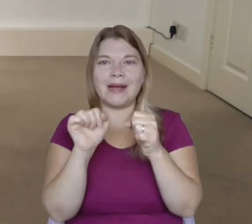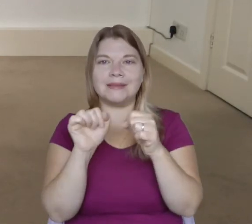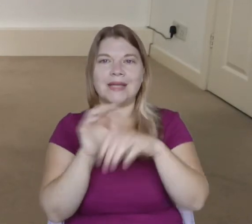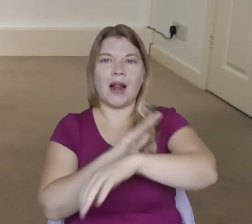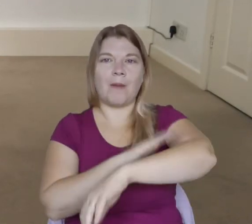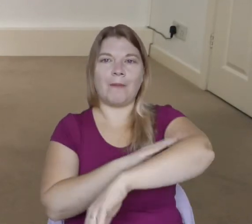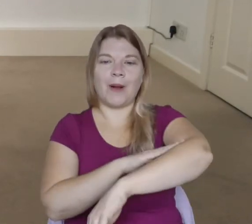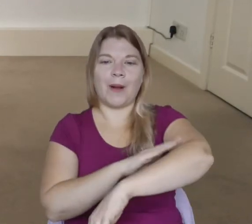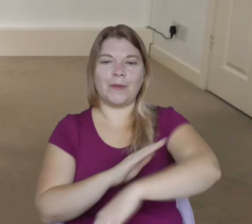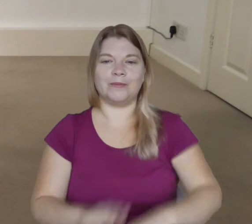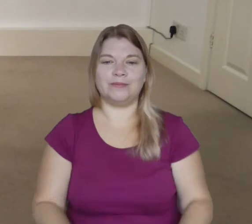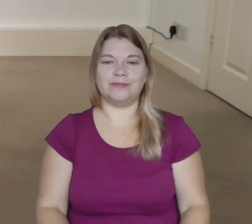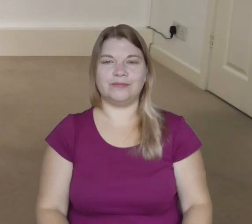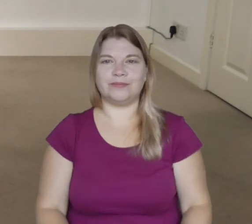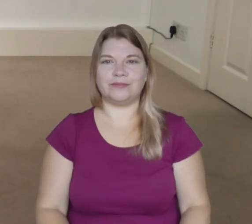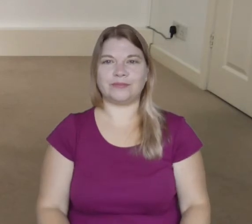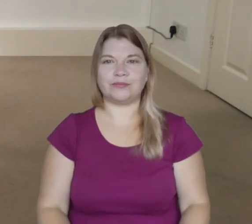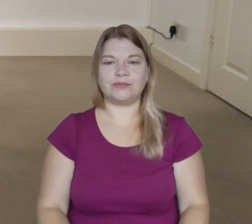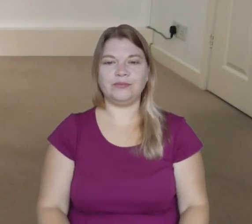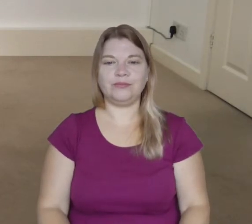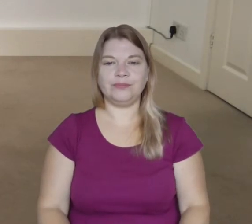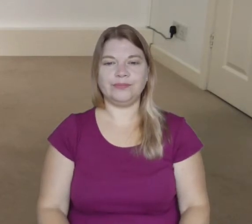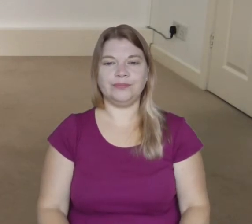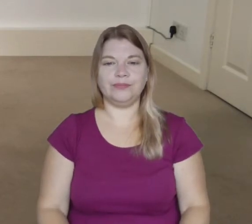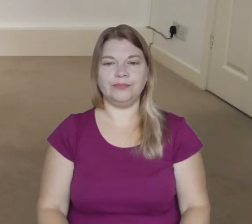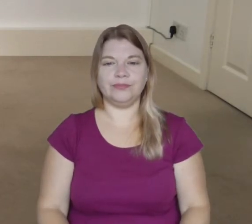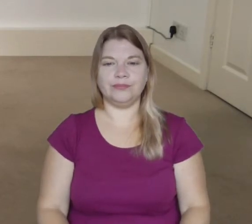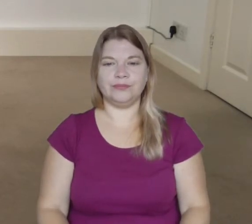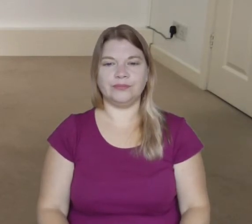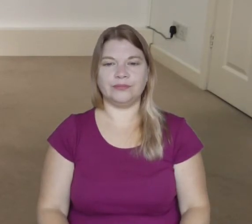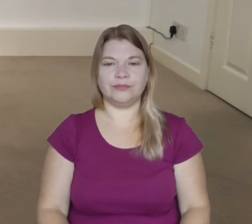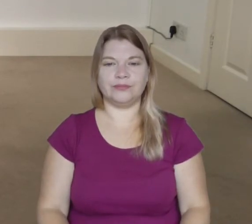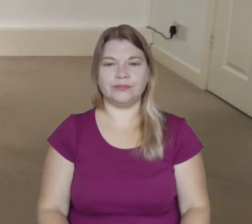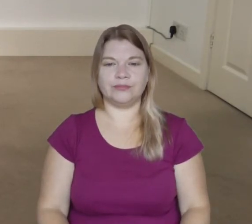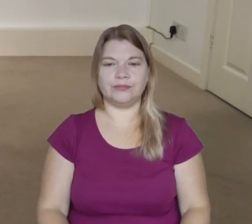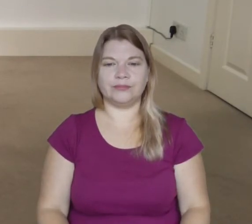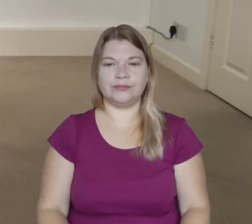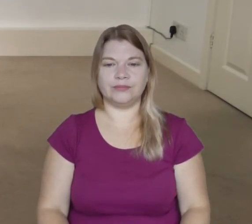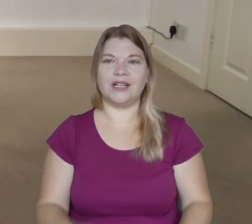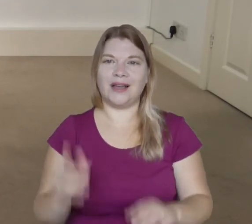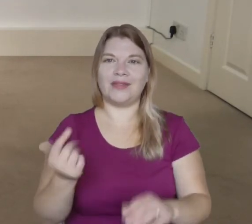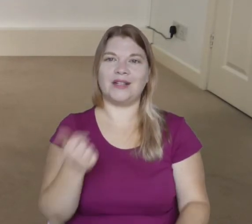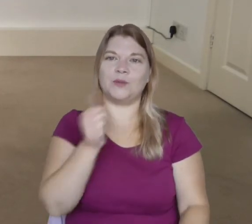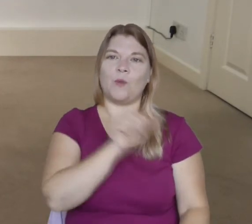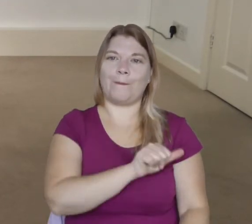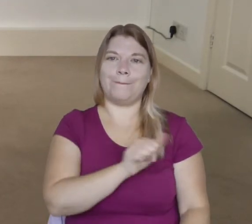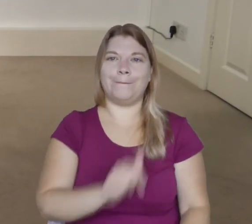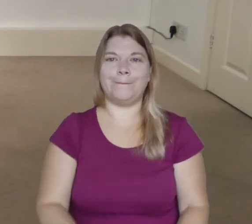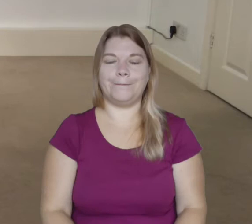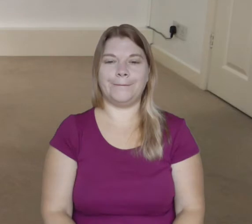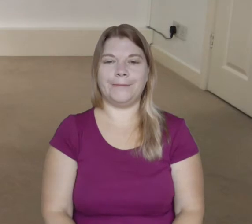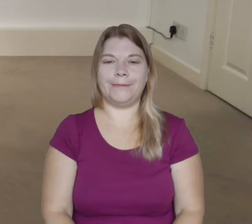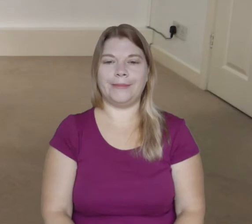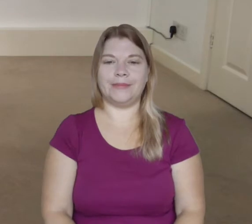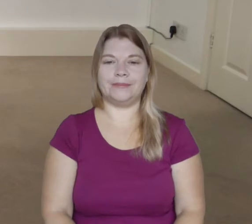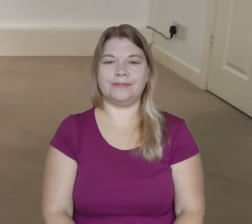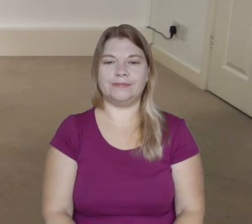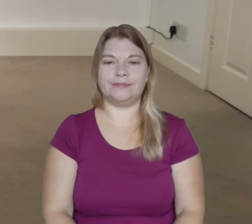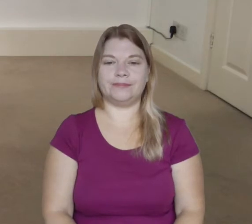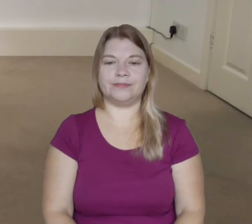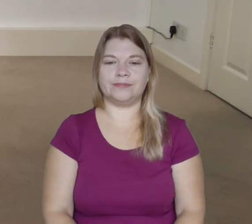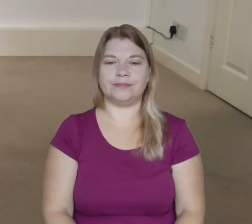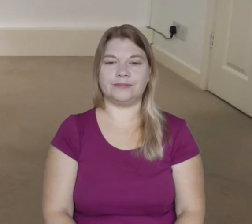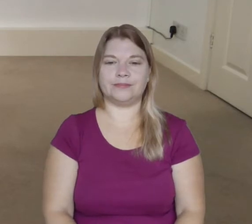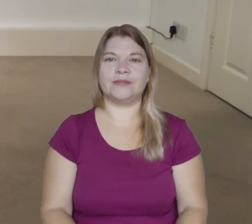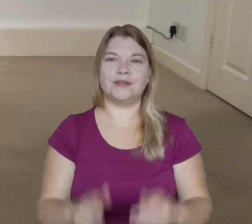your fist is about over the top of your head with a bit of a gap between your head and your fist. And then you can take that over to the other side so that